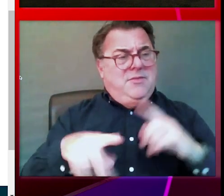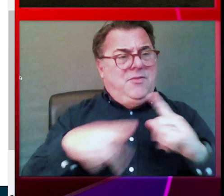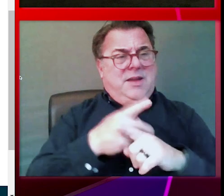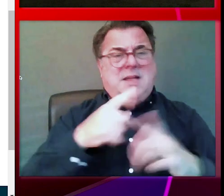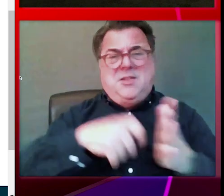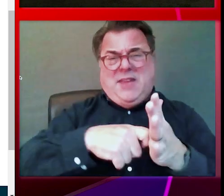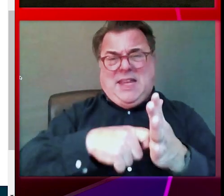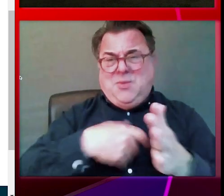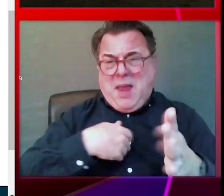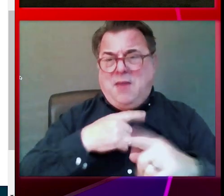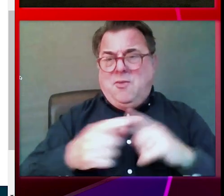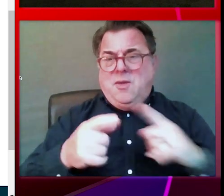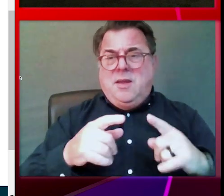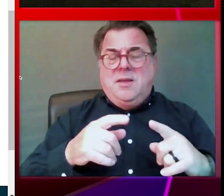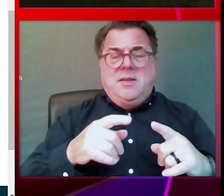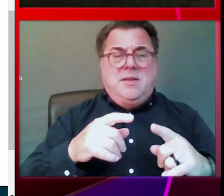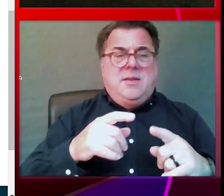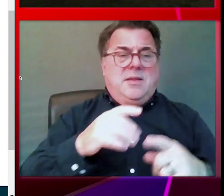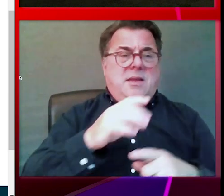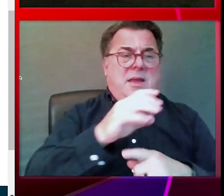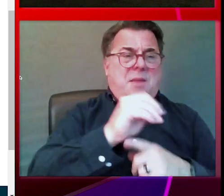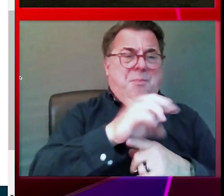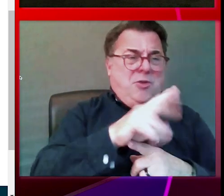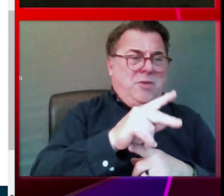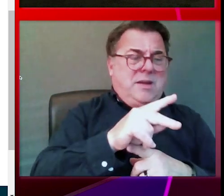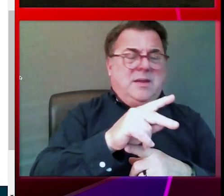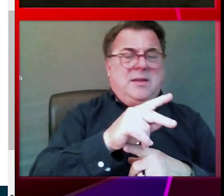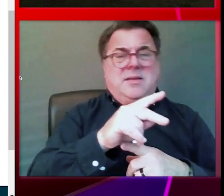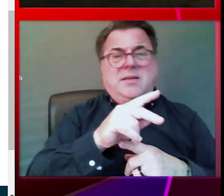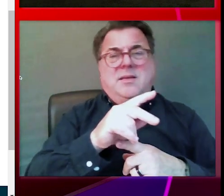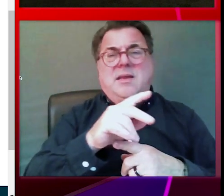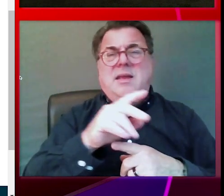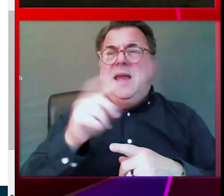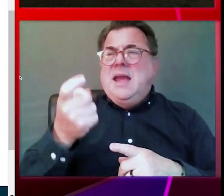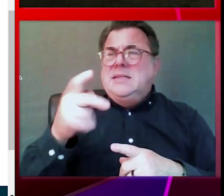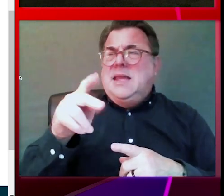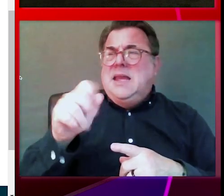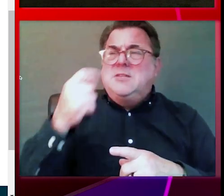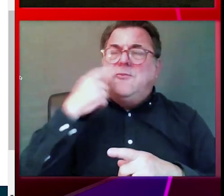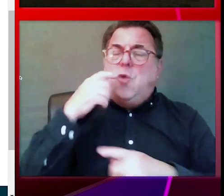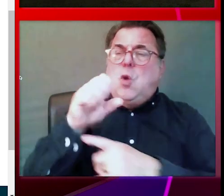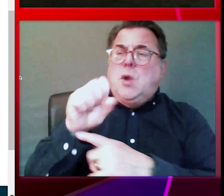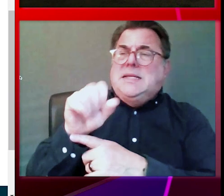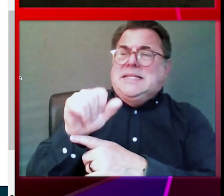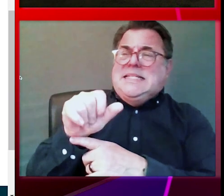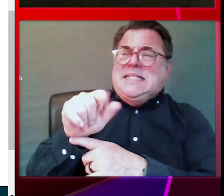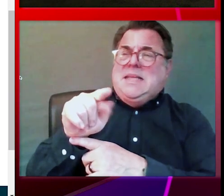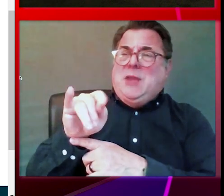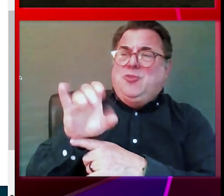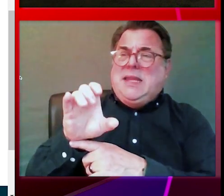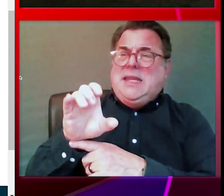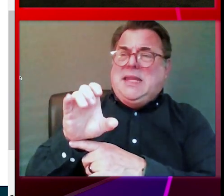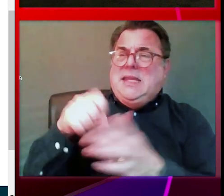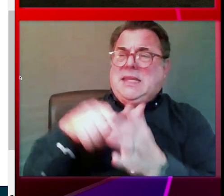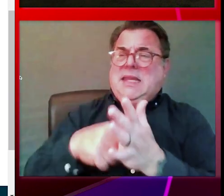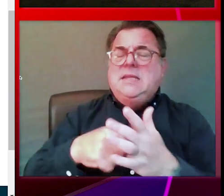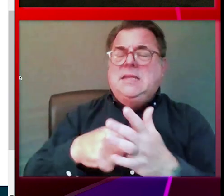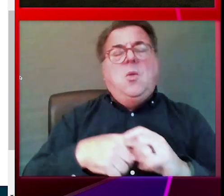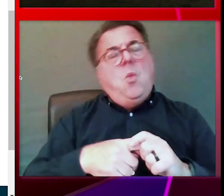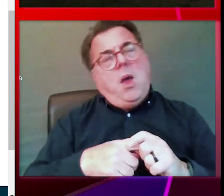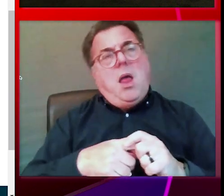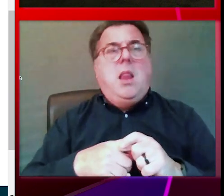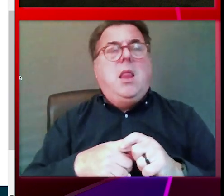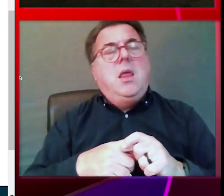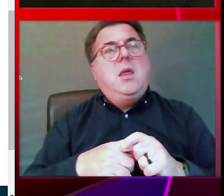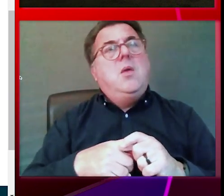right? Symmetric, right. asymmetric. Right. So is XKS primarily for symmetric keys? That's a great question. Yes, right now we are starting with a symmetric